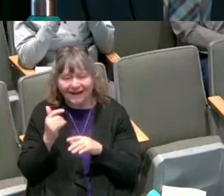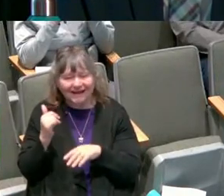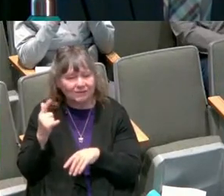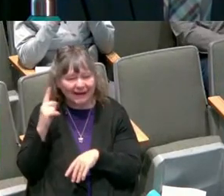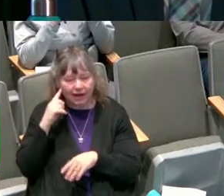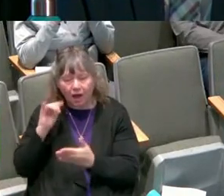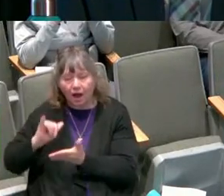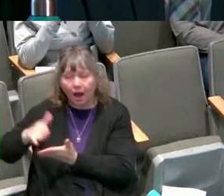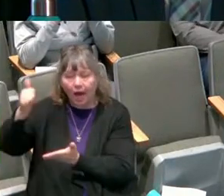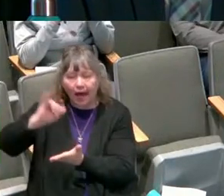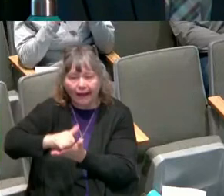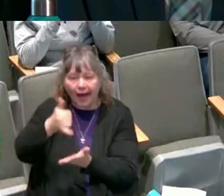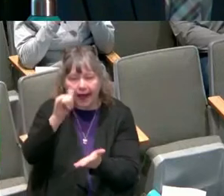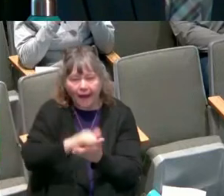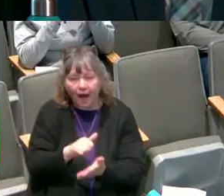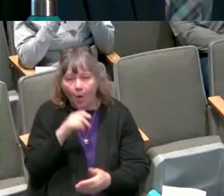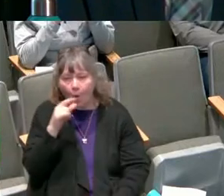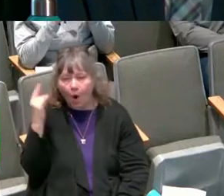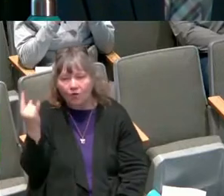everybody's Wi-Fi